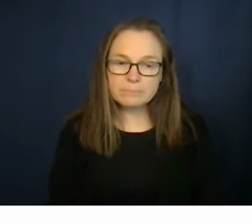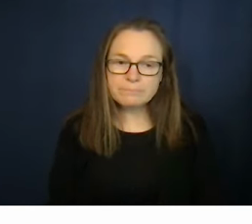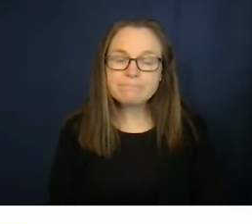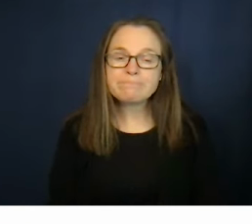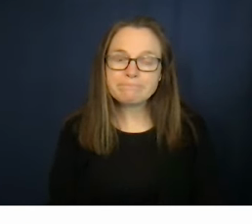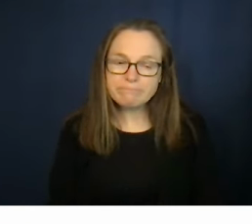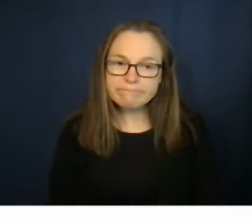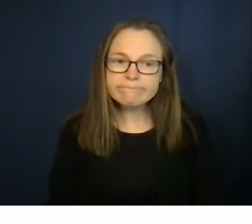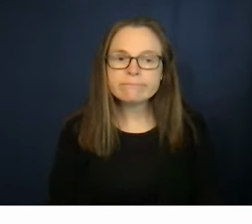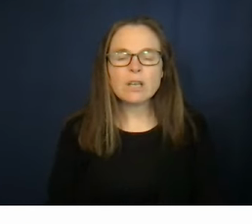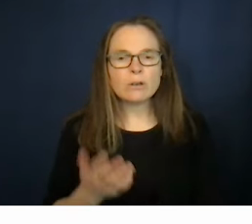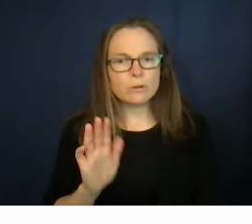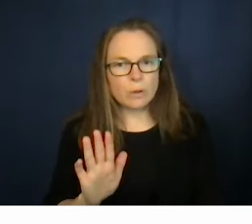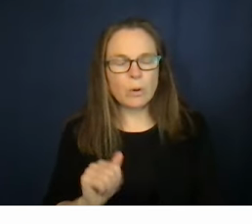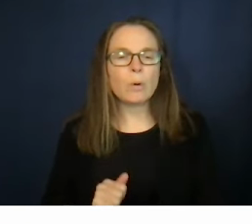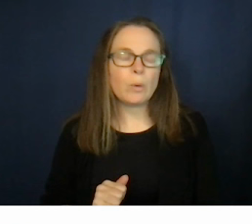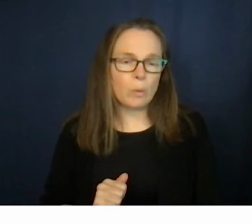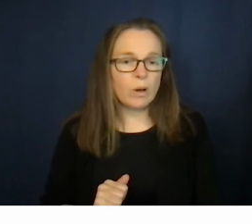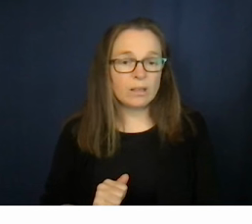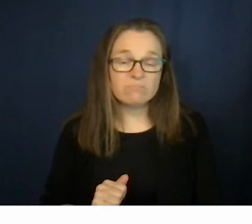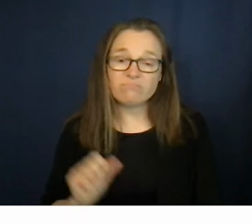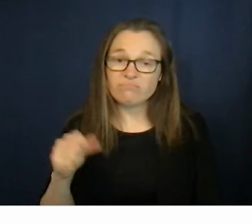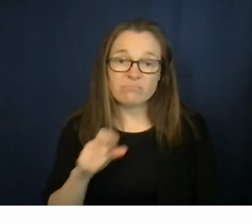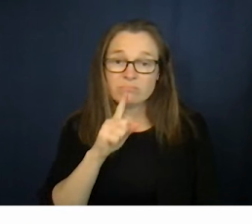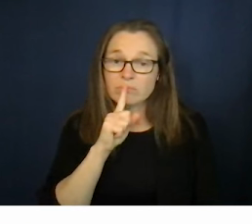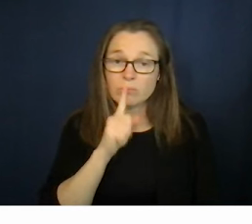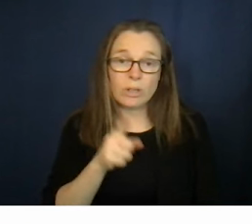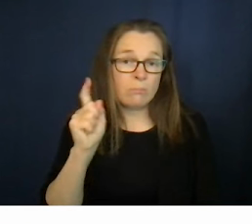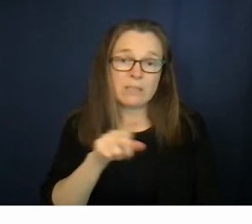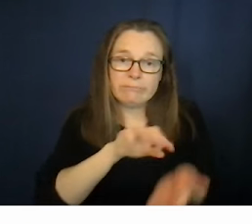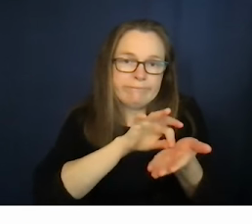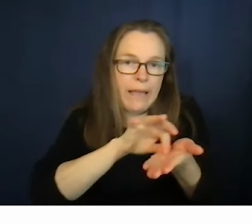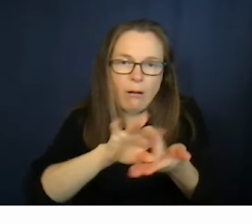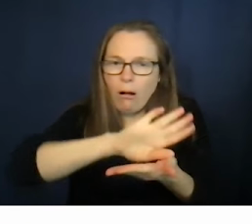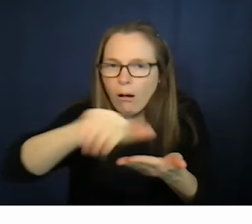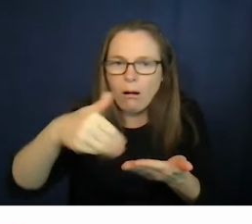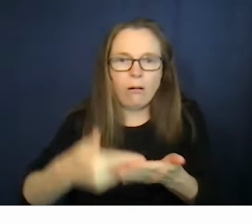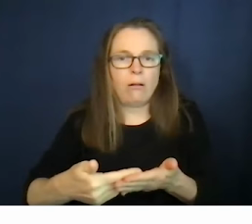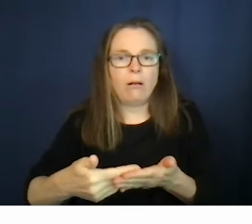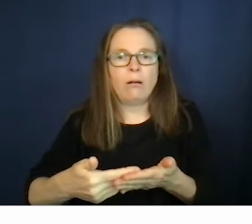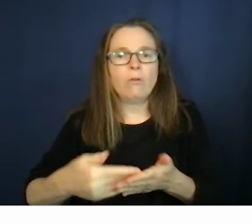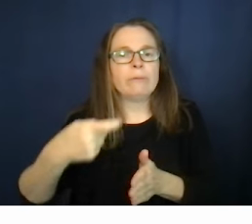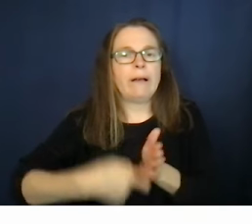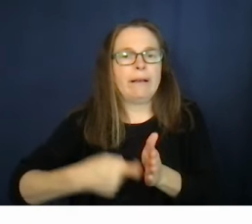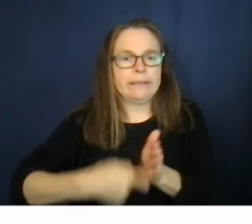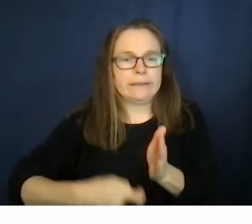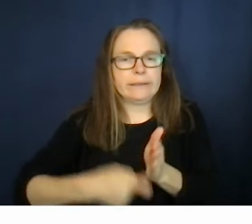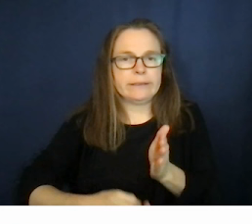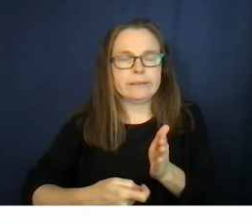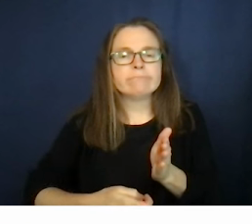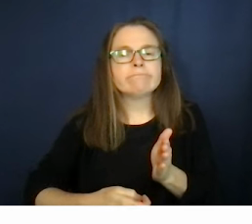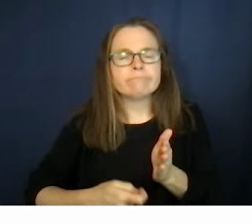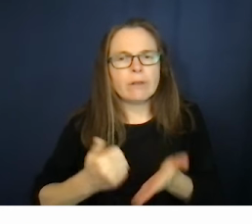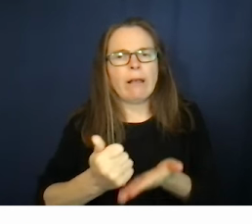gosh, so factor in literally all of these things that you will need to consider when you're thinking about your